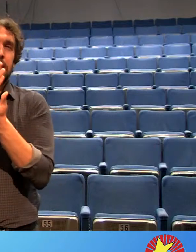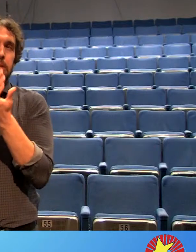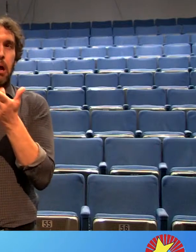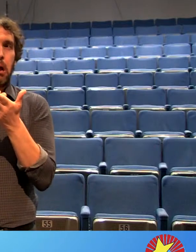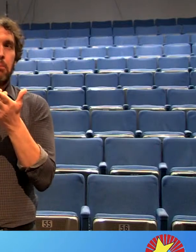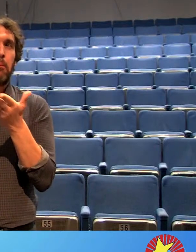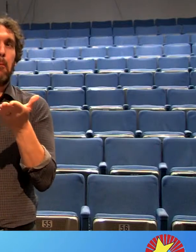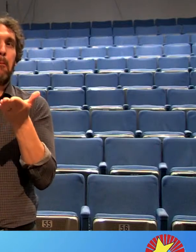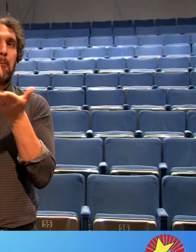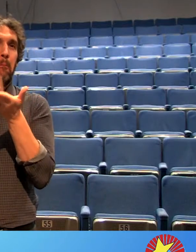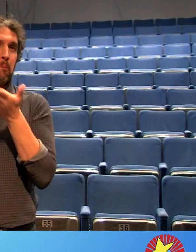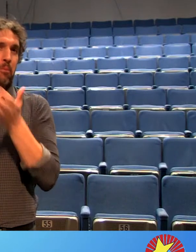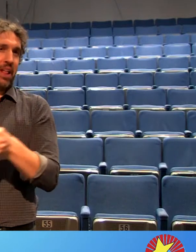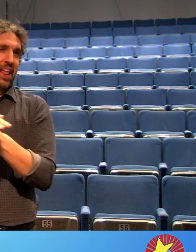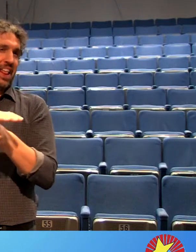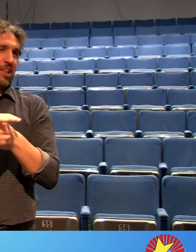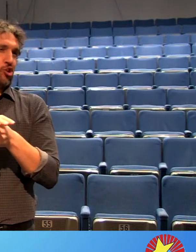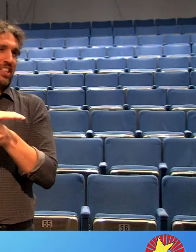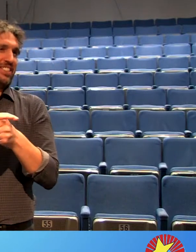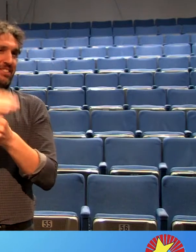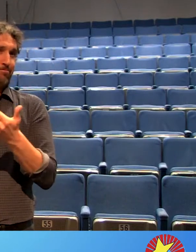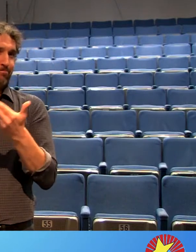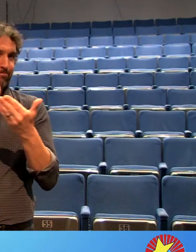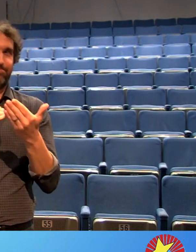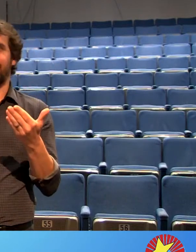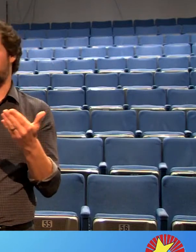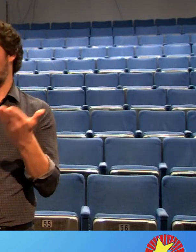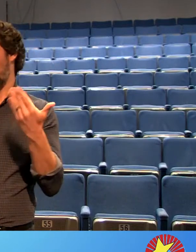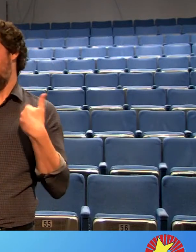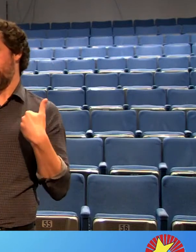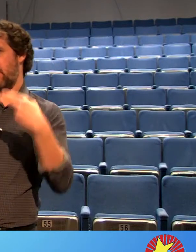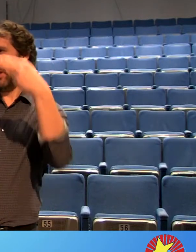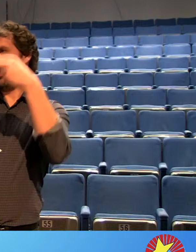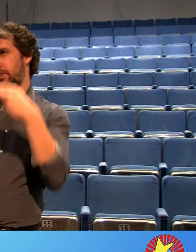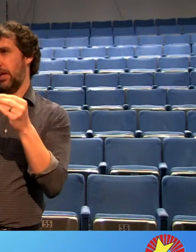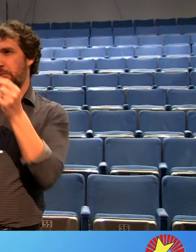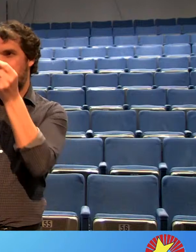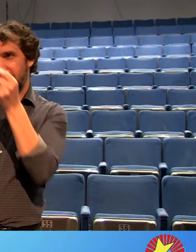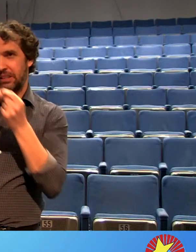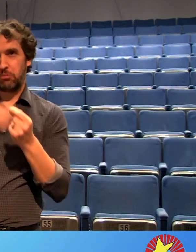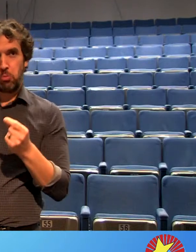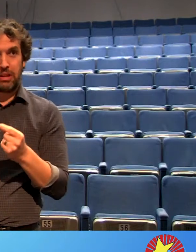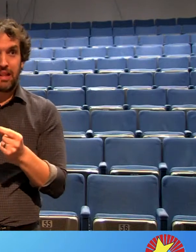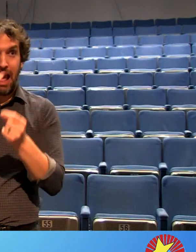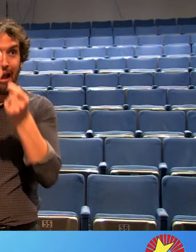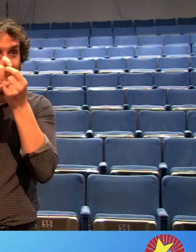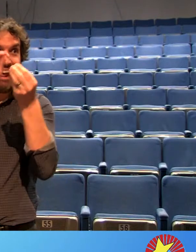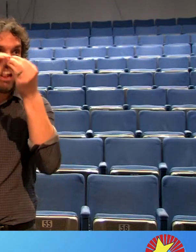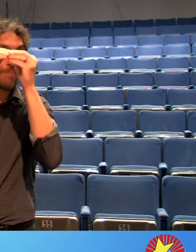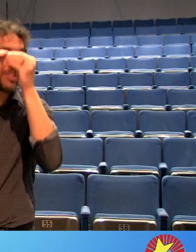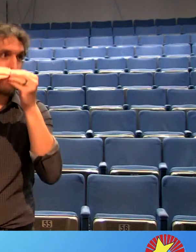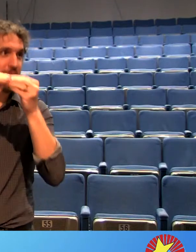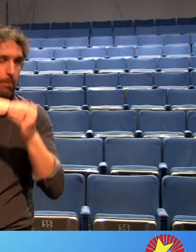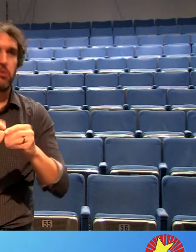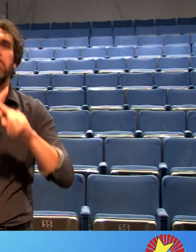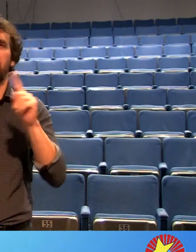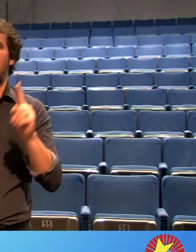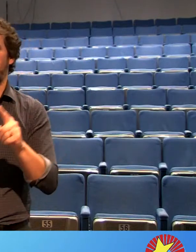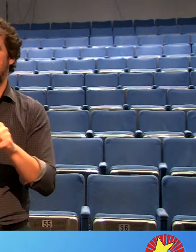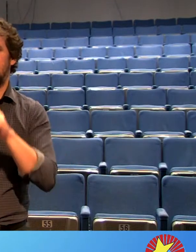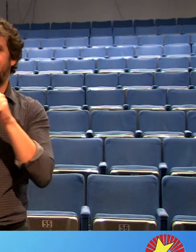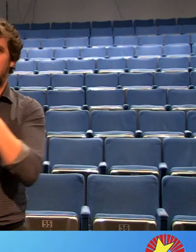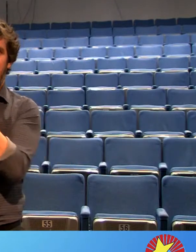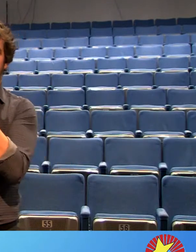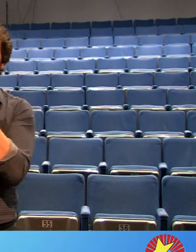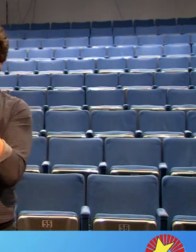campuses. I'd like to acknowledge some highlights. You have the slides with additional information. I won't go over